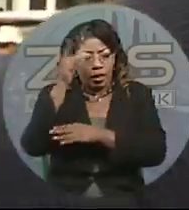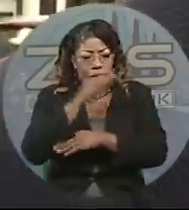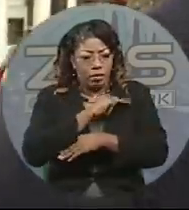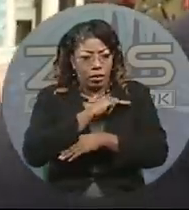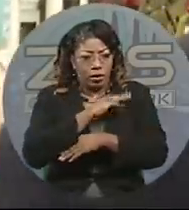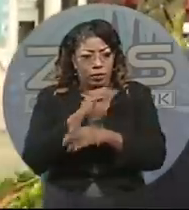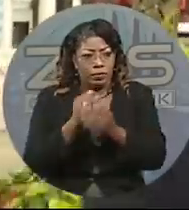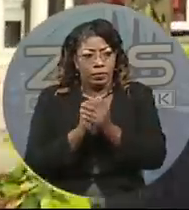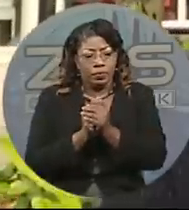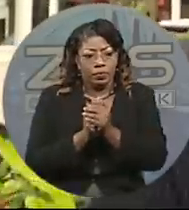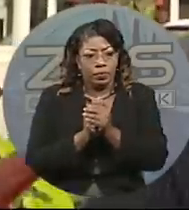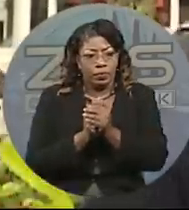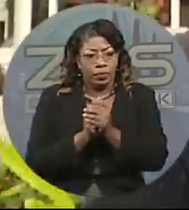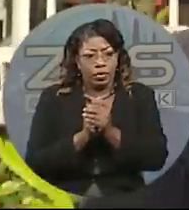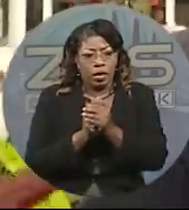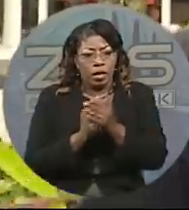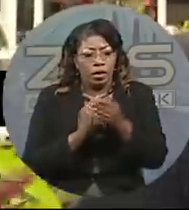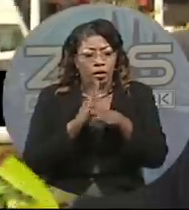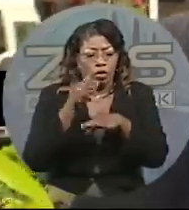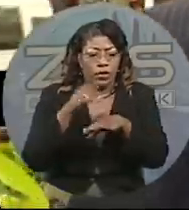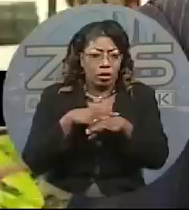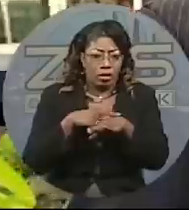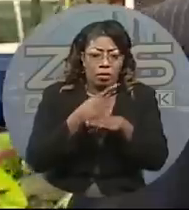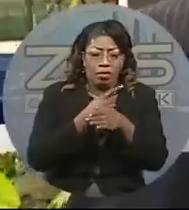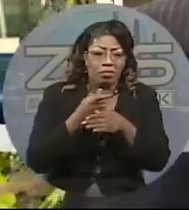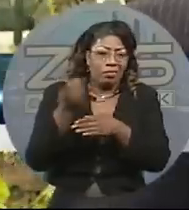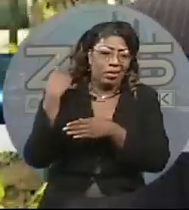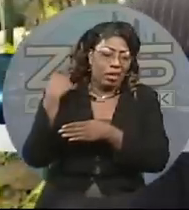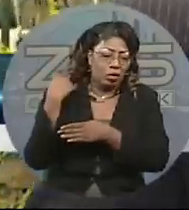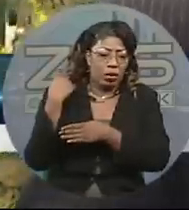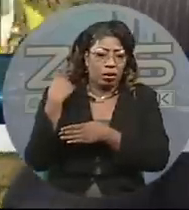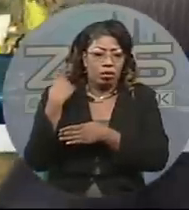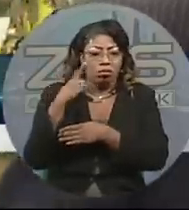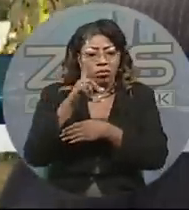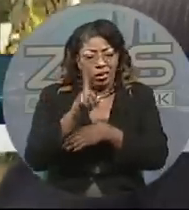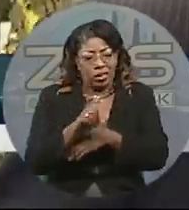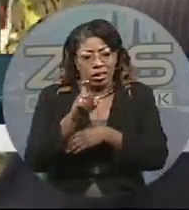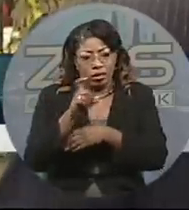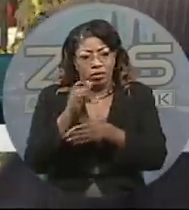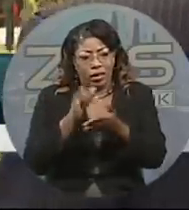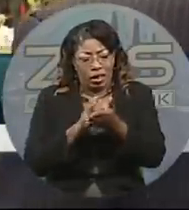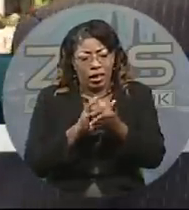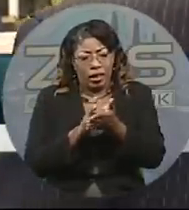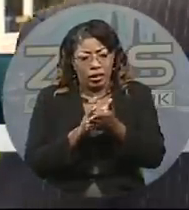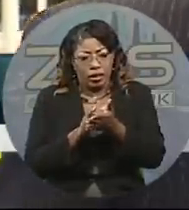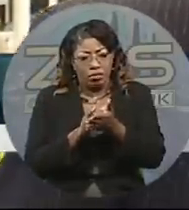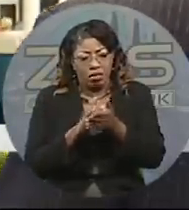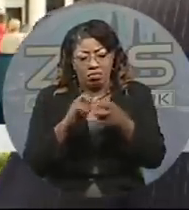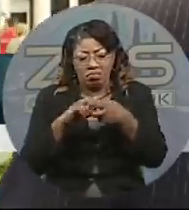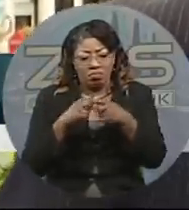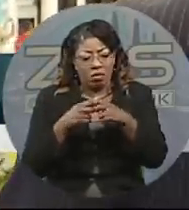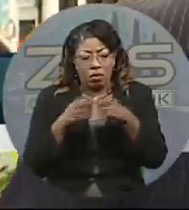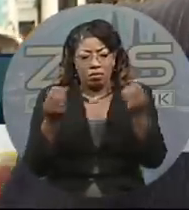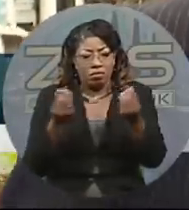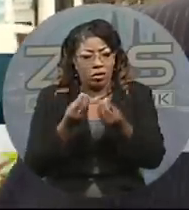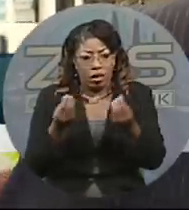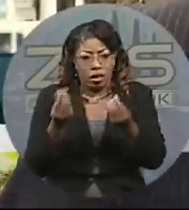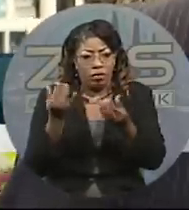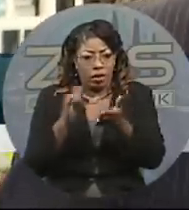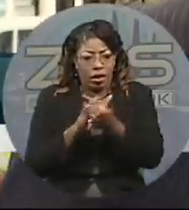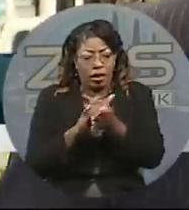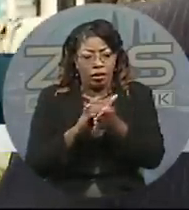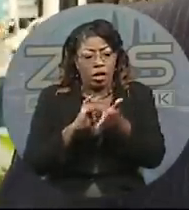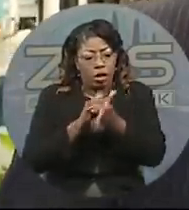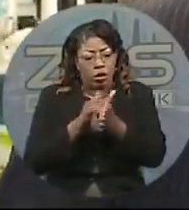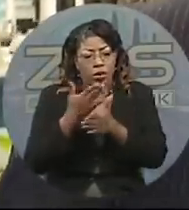The overtime that happened last week was necessary to get those engines running. So we have no problem with overtime in that aspects. And those things